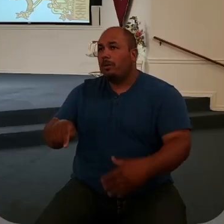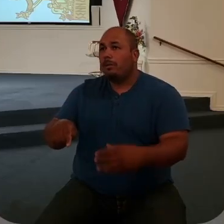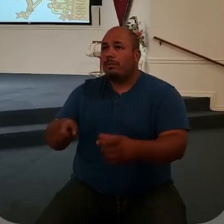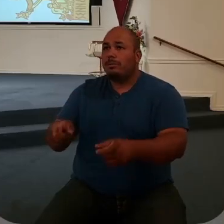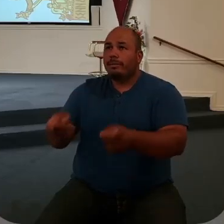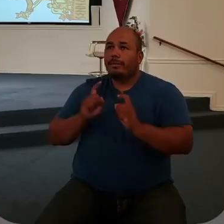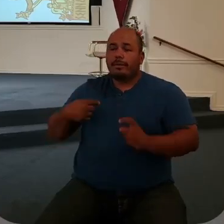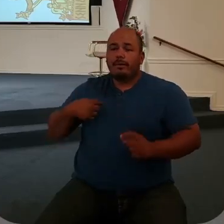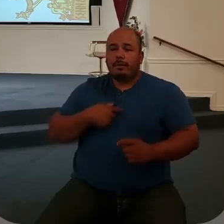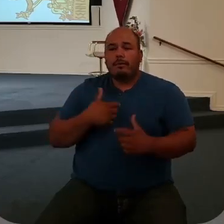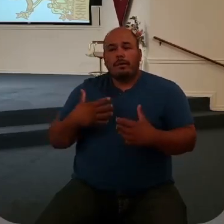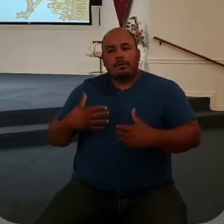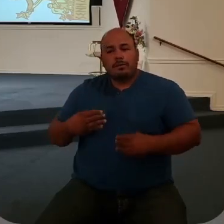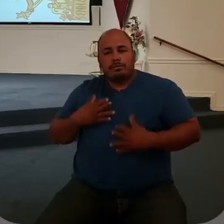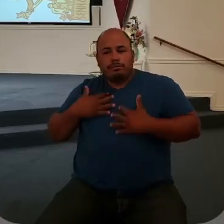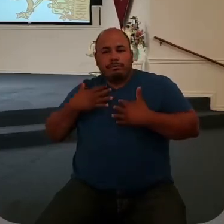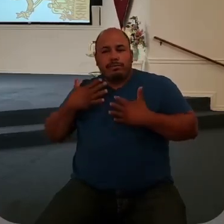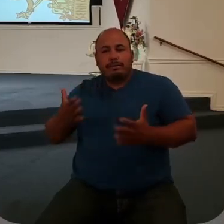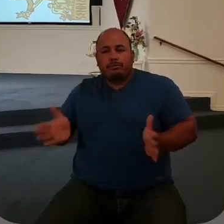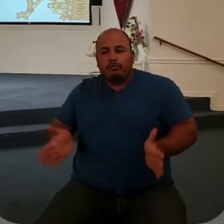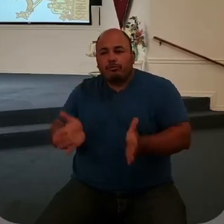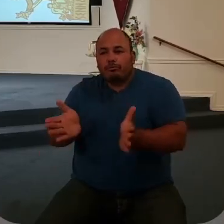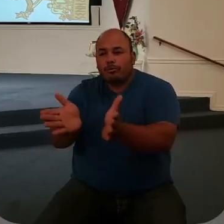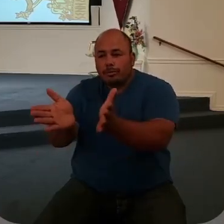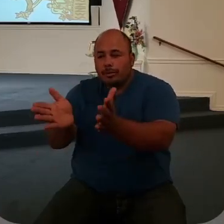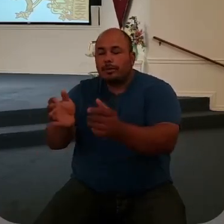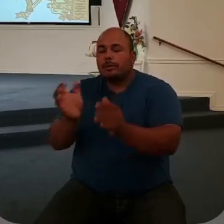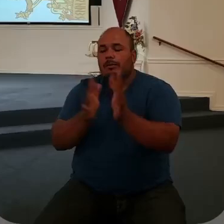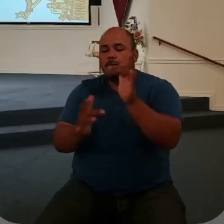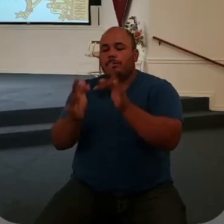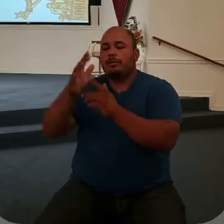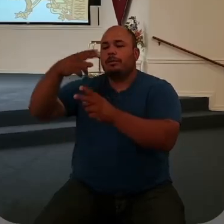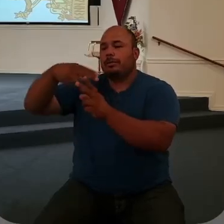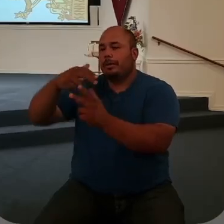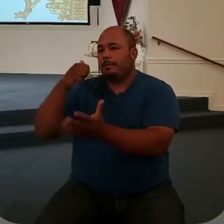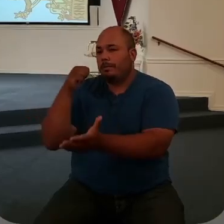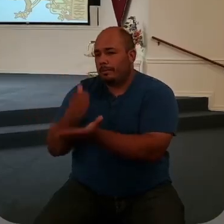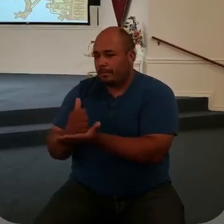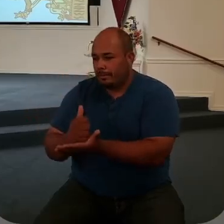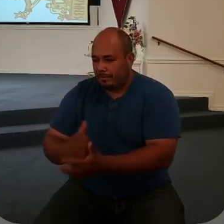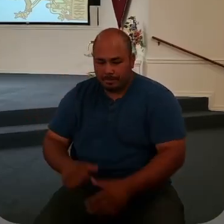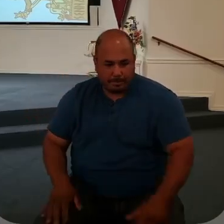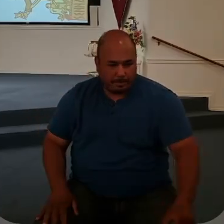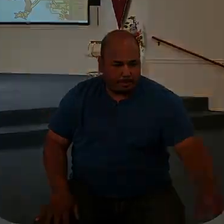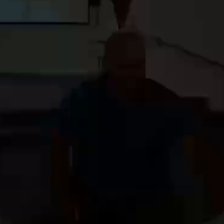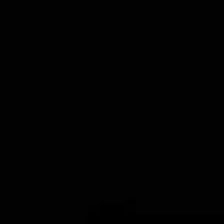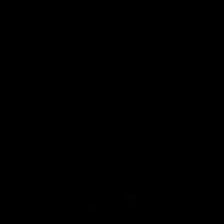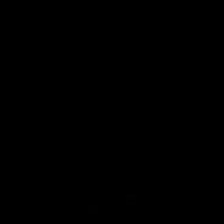the past and have confidence that you will help your people again. In Jesus' name I pray. Amen.